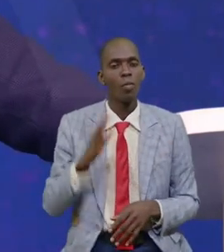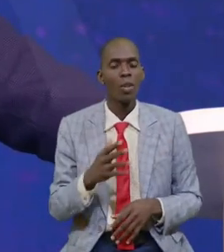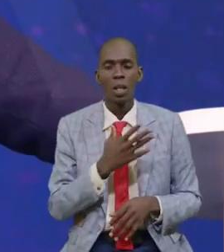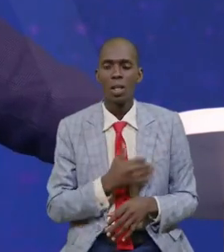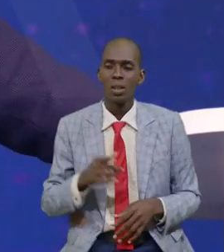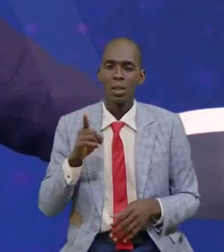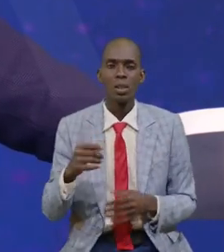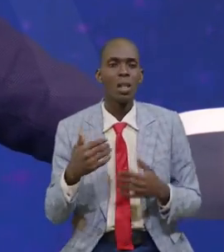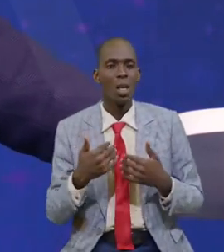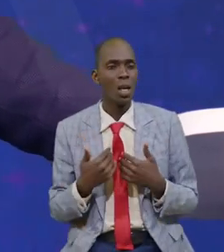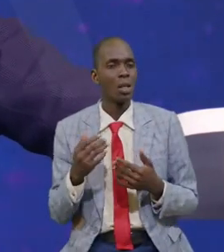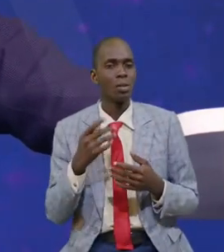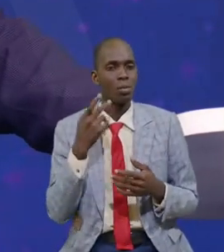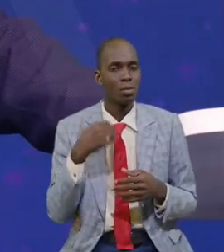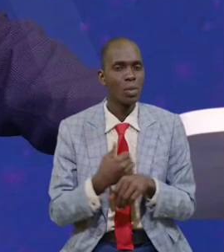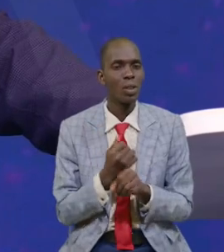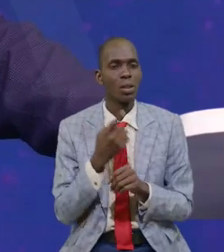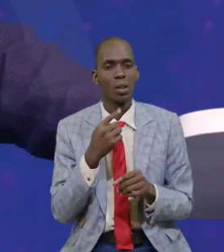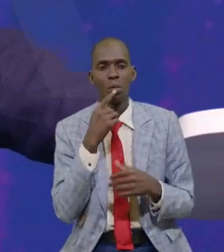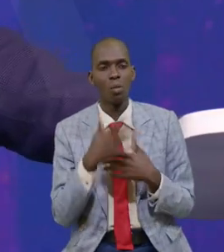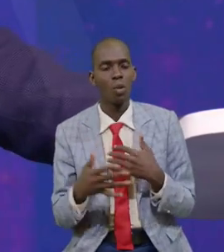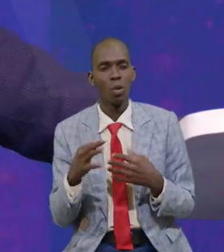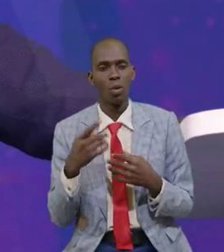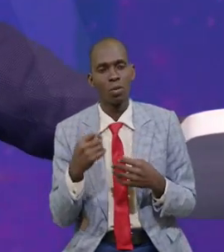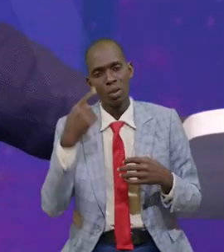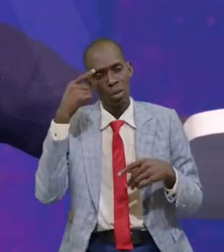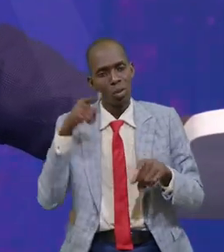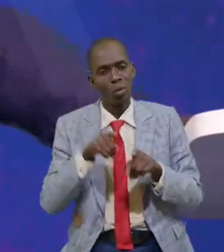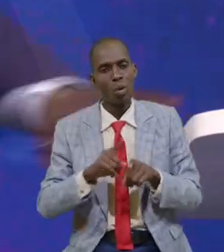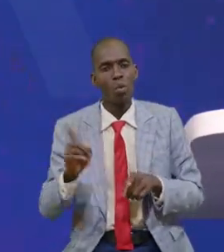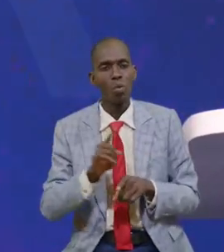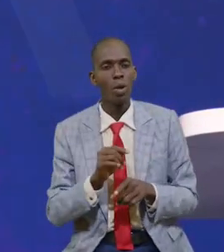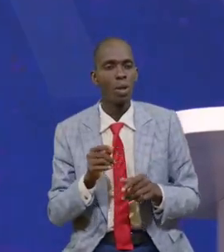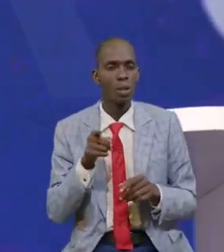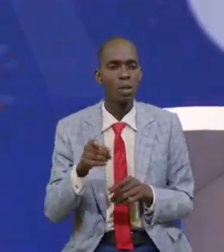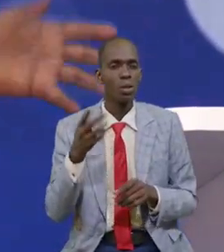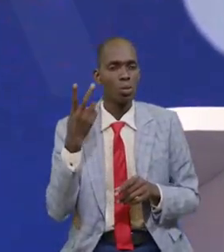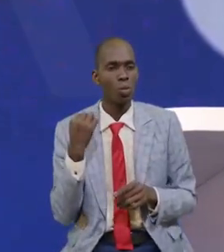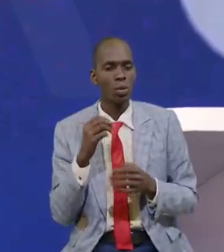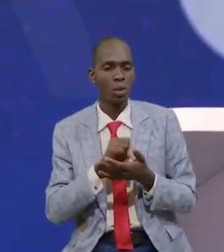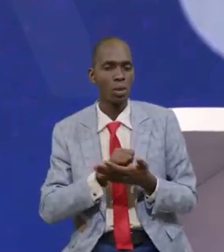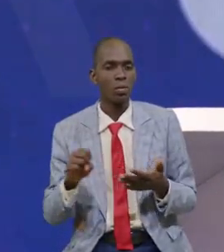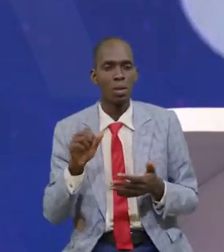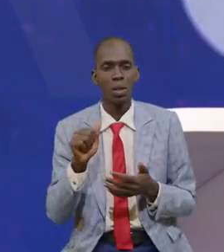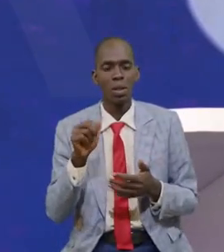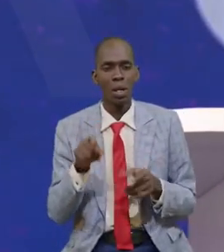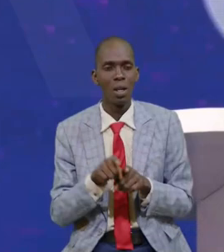the blood of the covenant wherewith he was sanctified an unholy thing. And he has